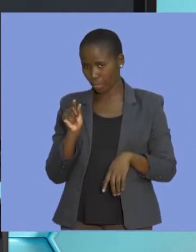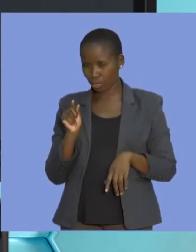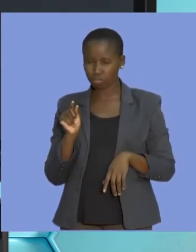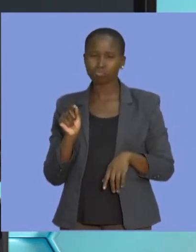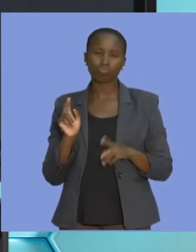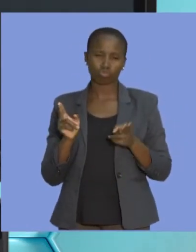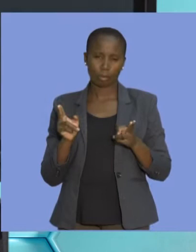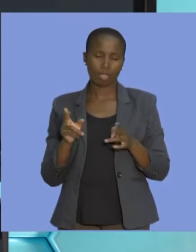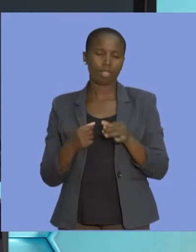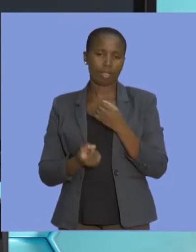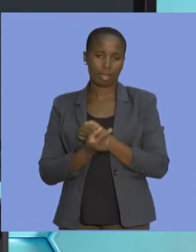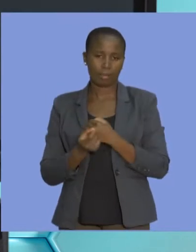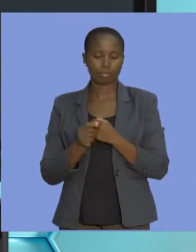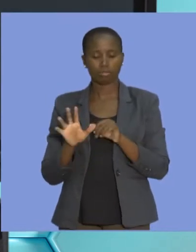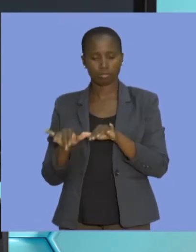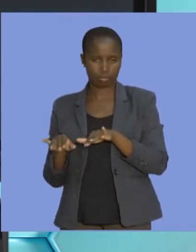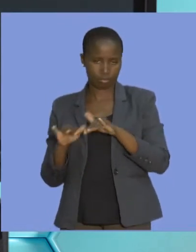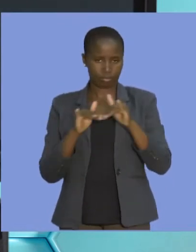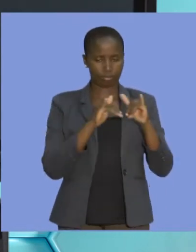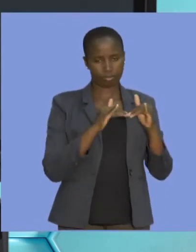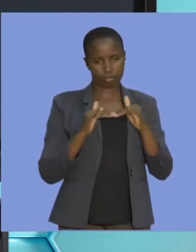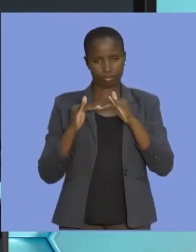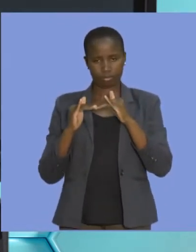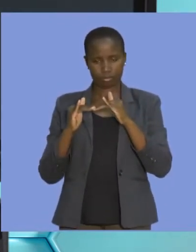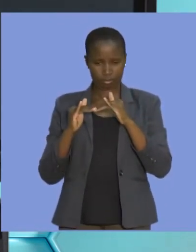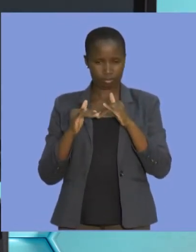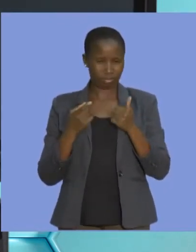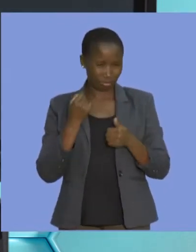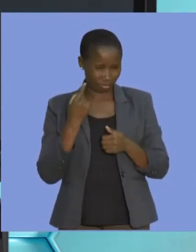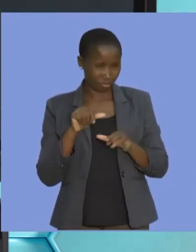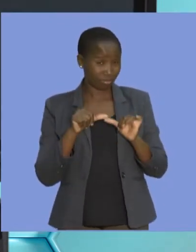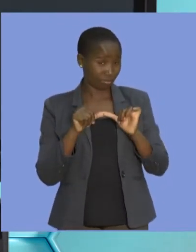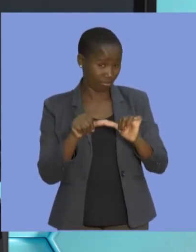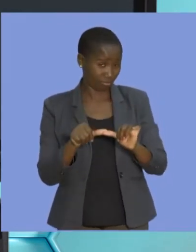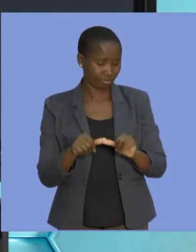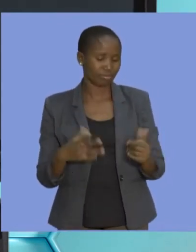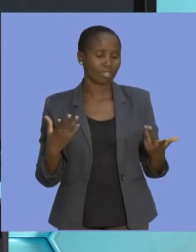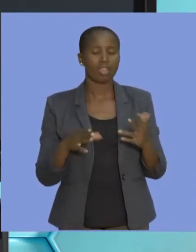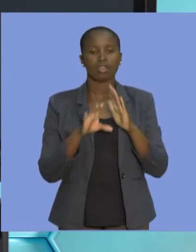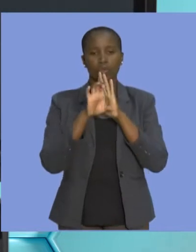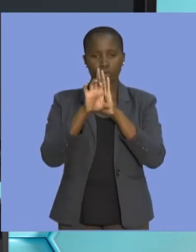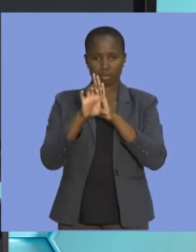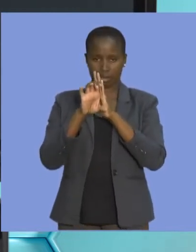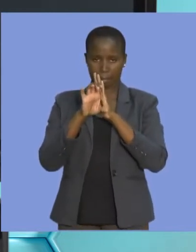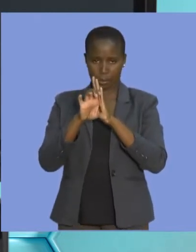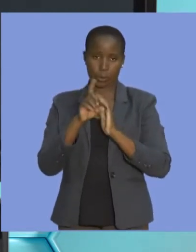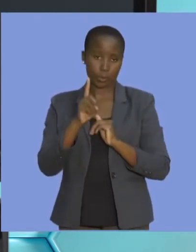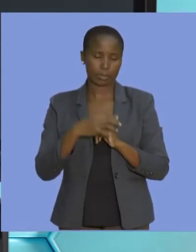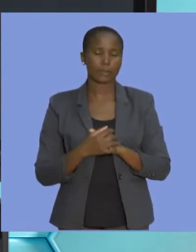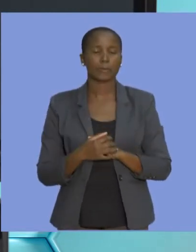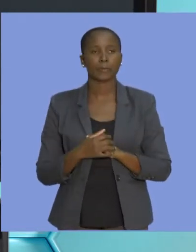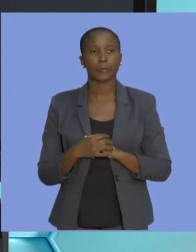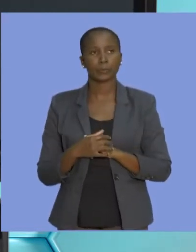with that data. Are we all together? For an example, okay, if I